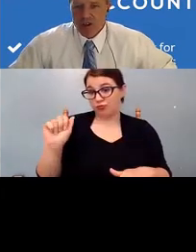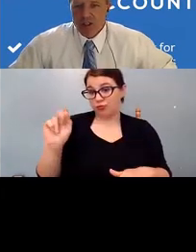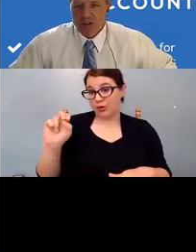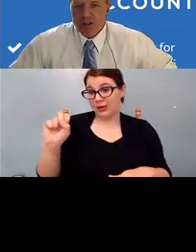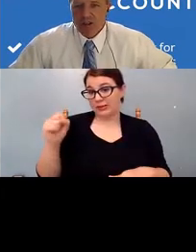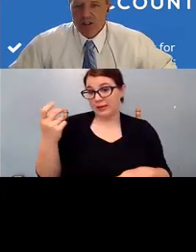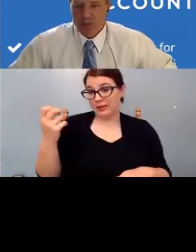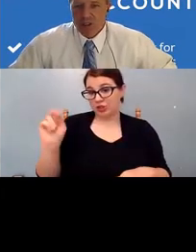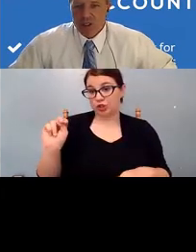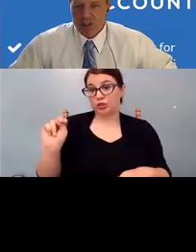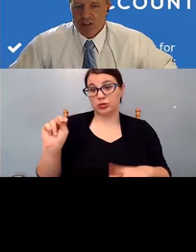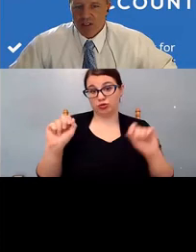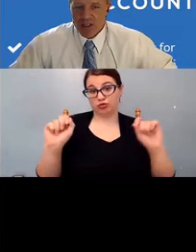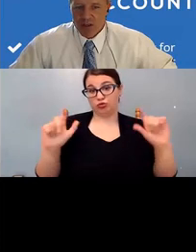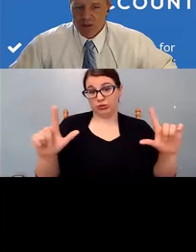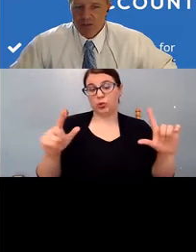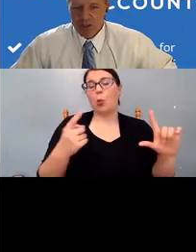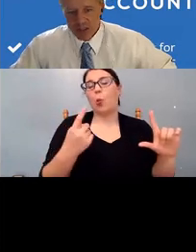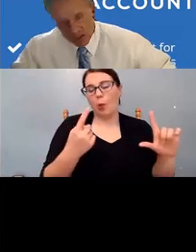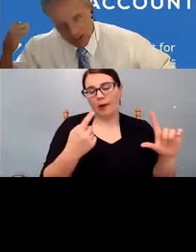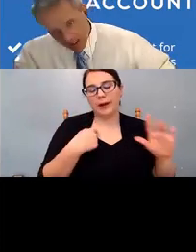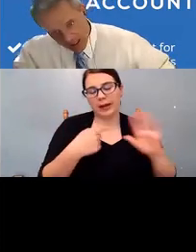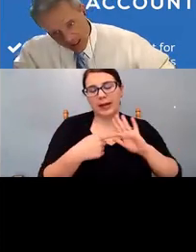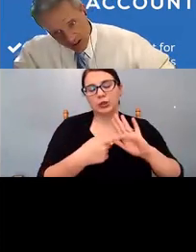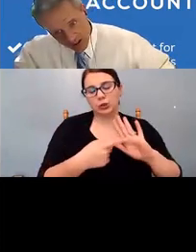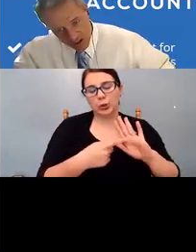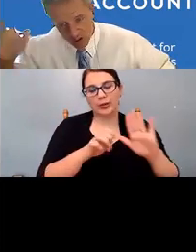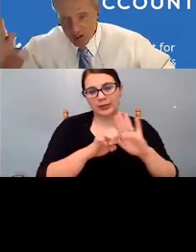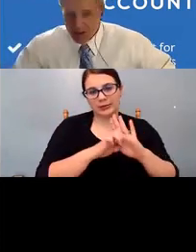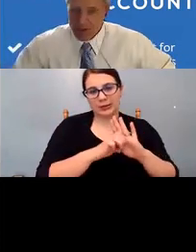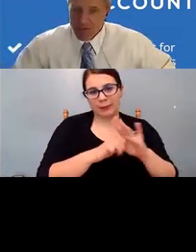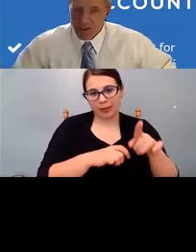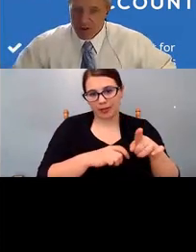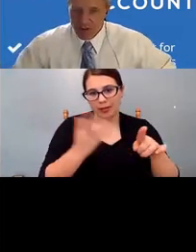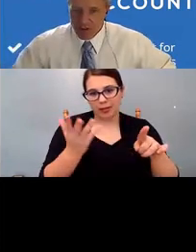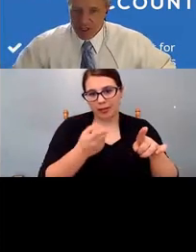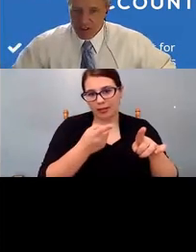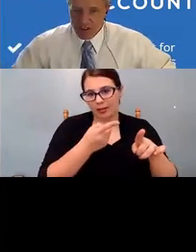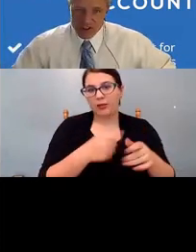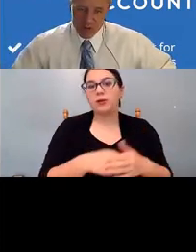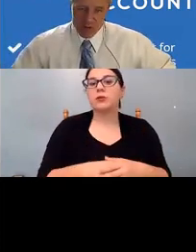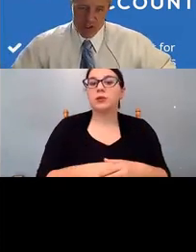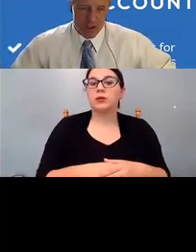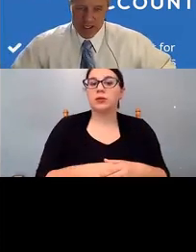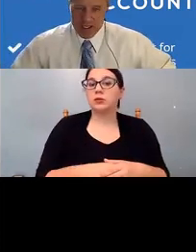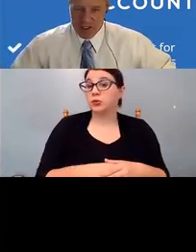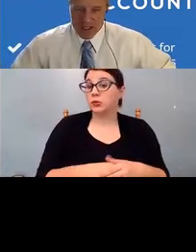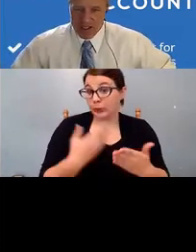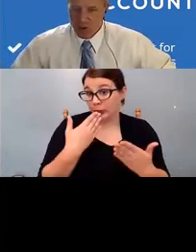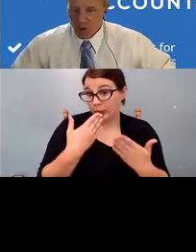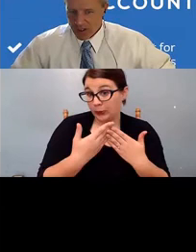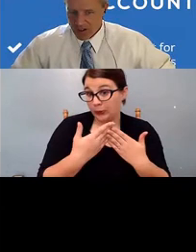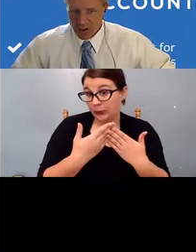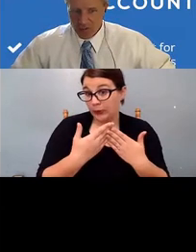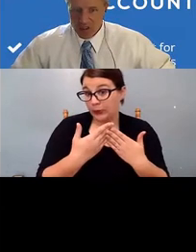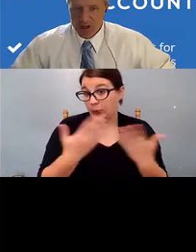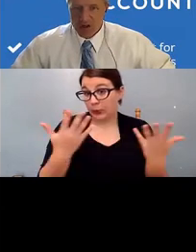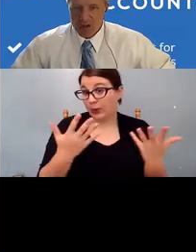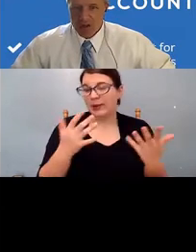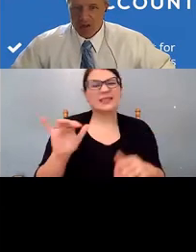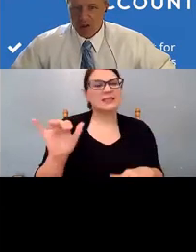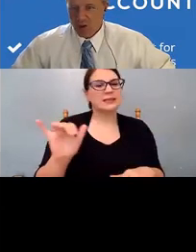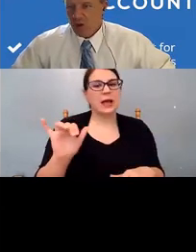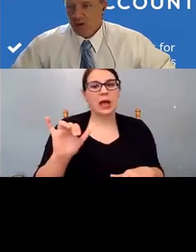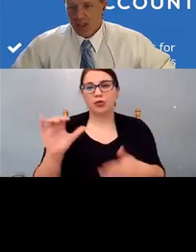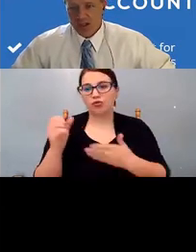is showing that I'm using as an example. And the great thing about the transactions is similar to any other kind of credit or debit